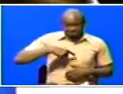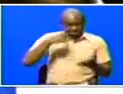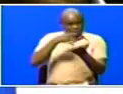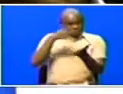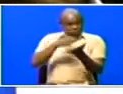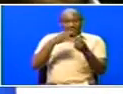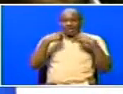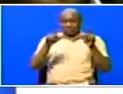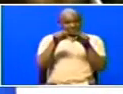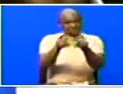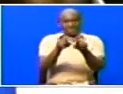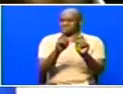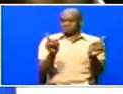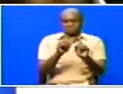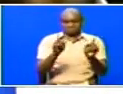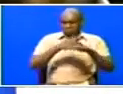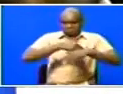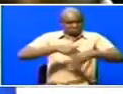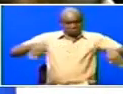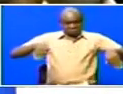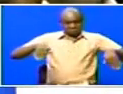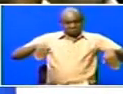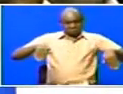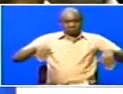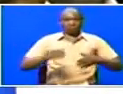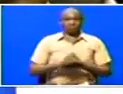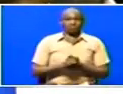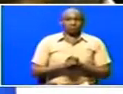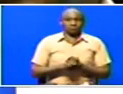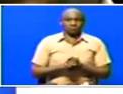party to the process that they're about to make.